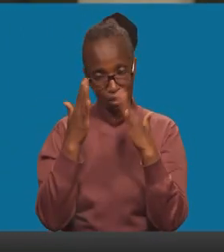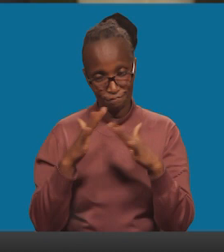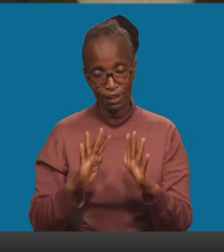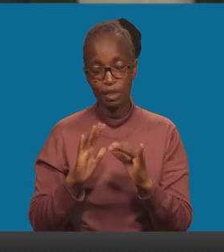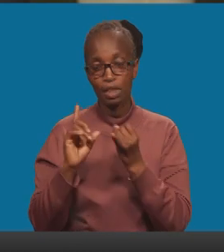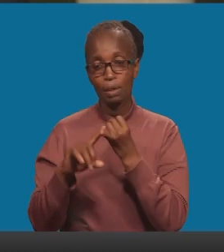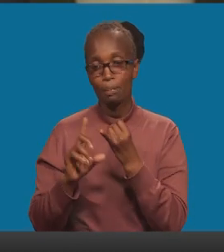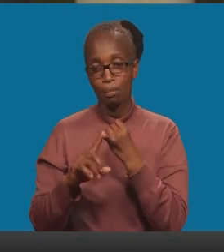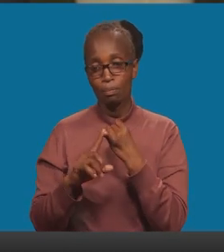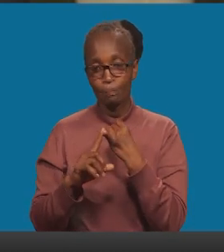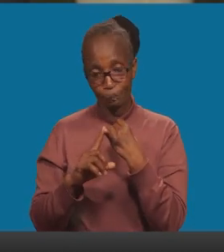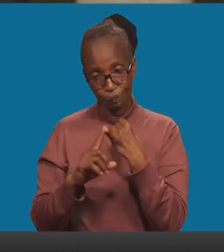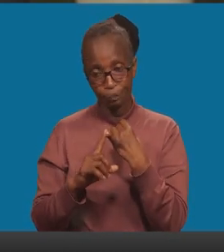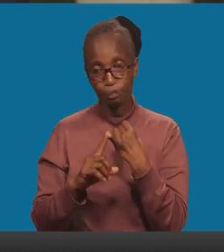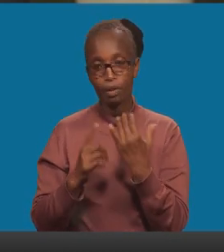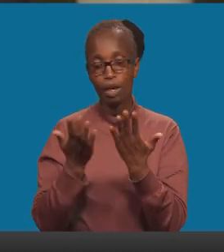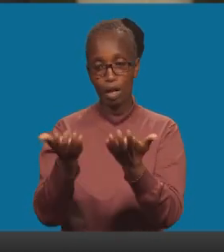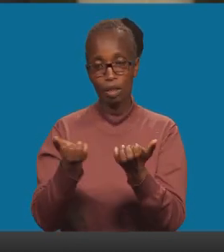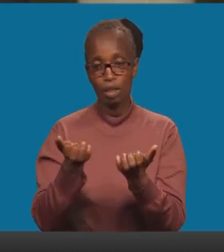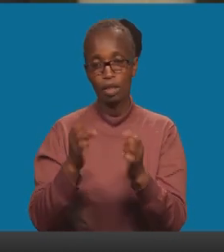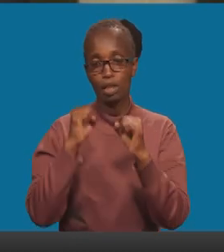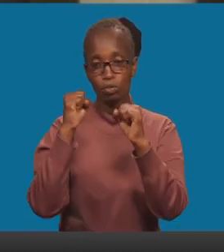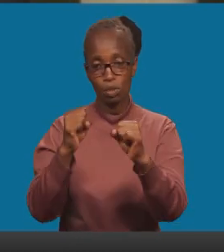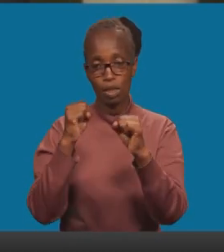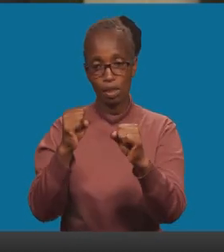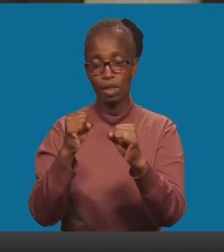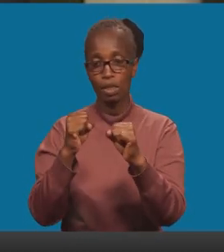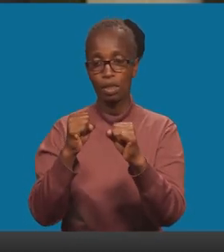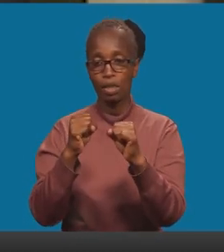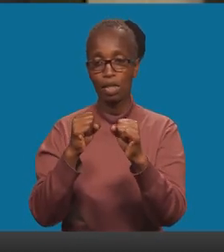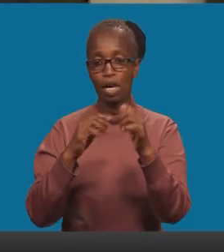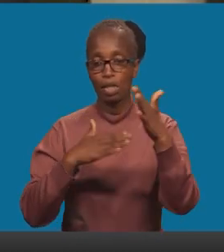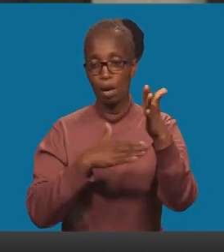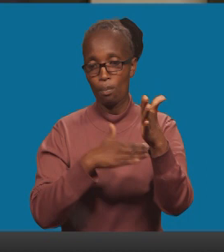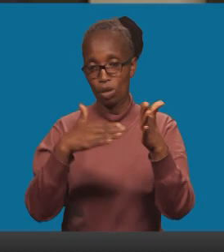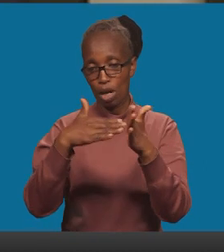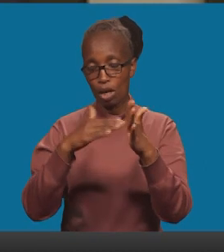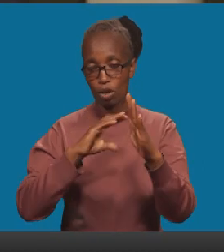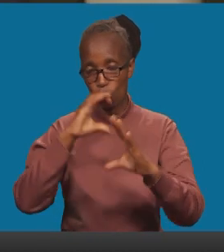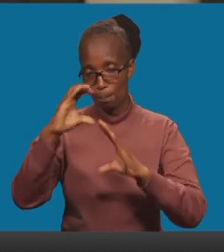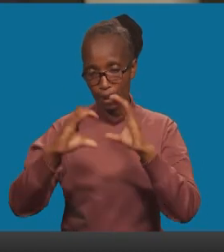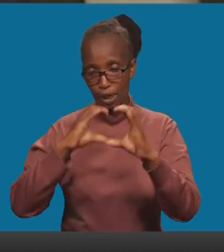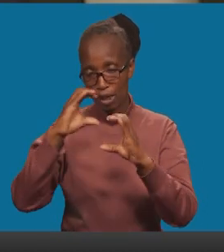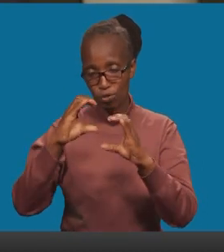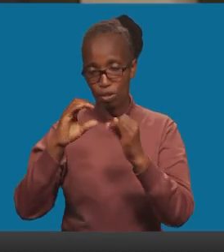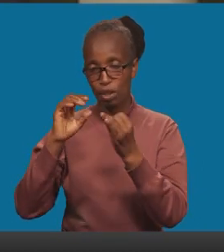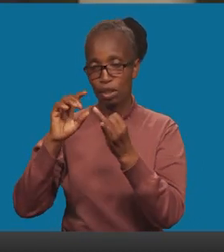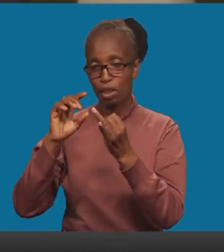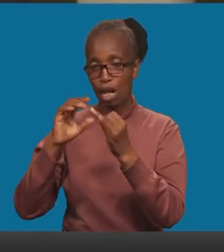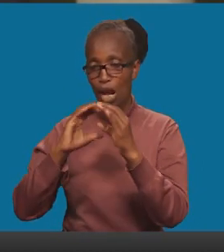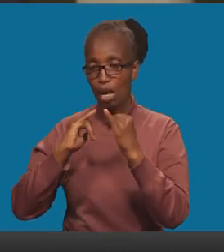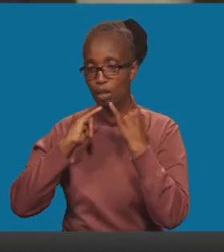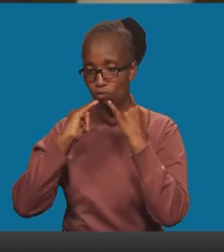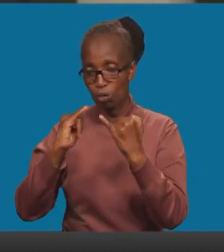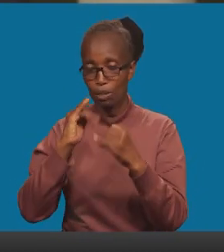agreement on the following. One, the need to strengthen cross-border communication and